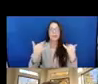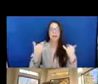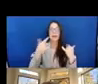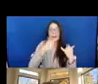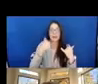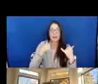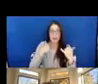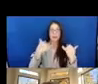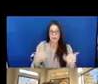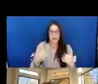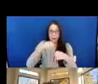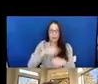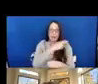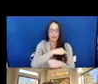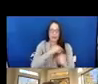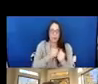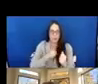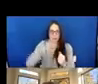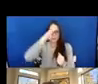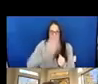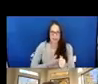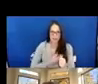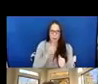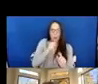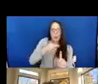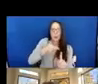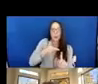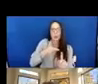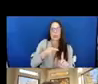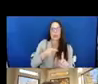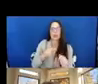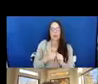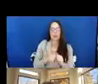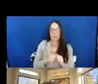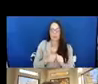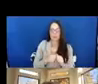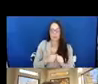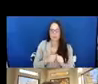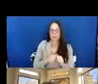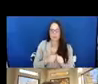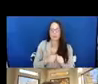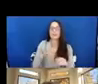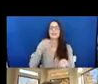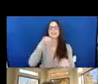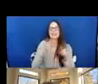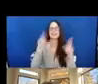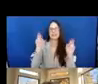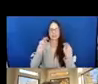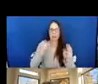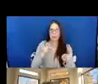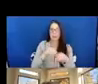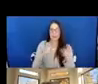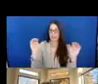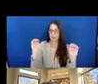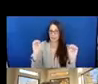hospital with my son. Um, he is in, uh, observation in the emergency room